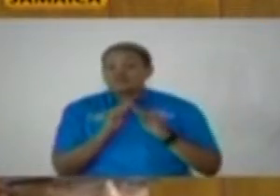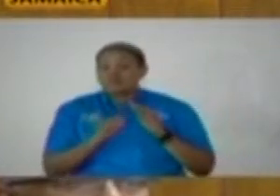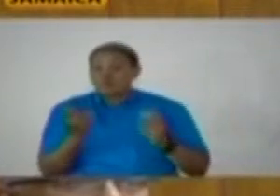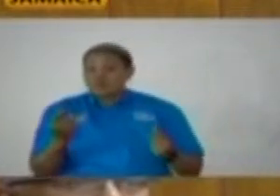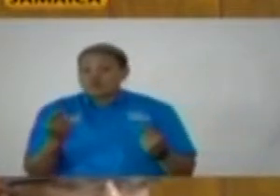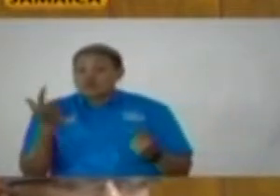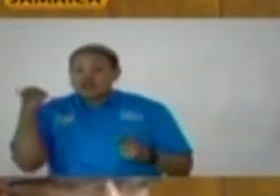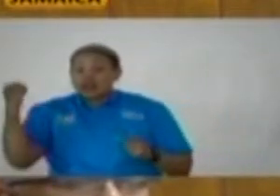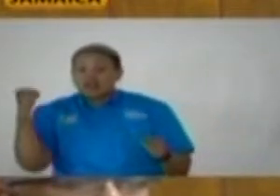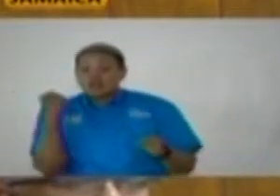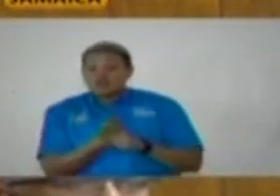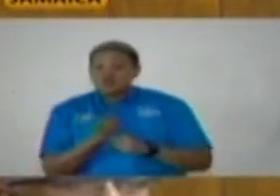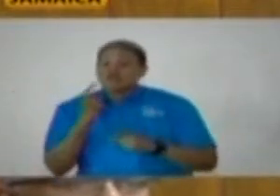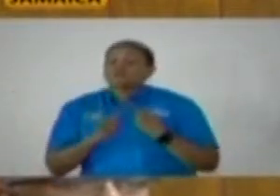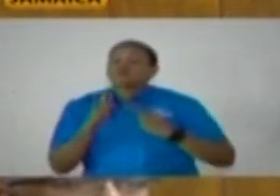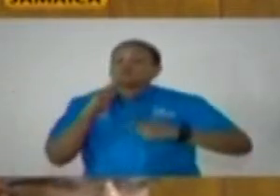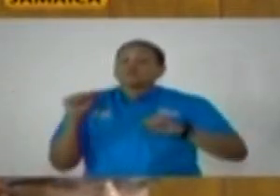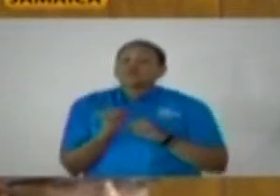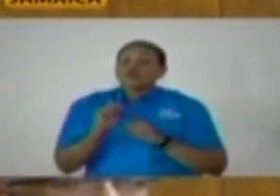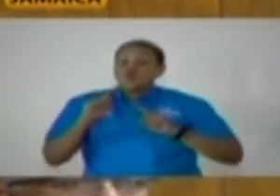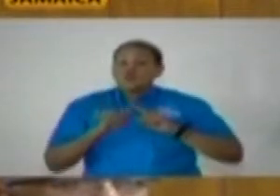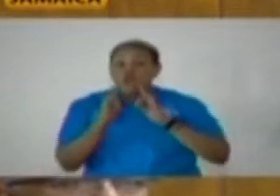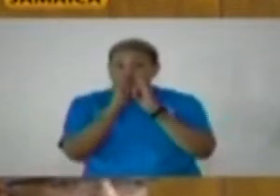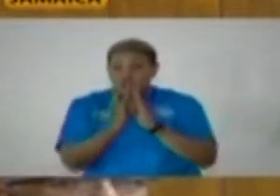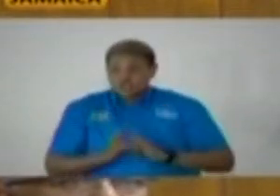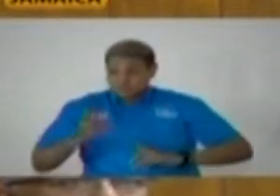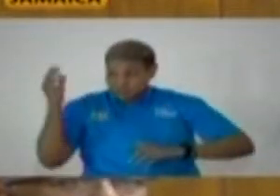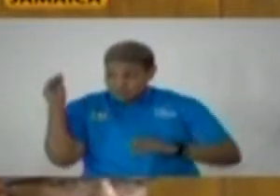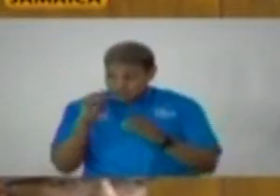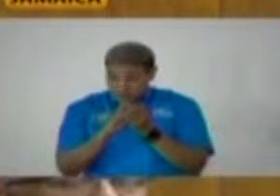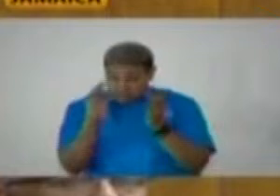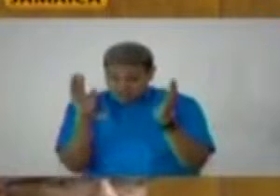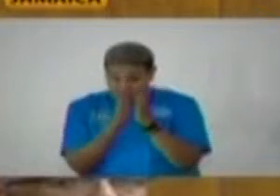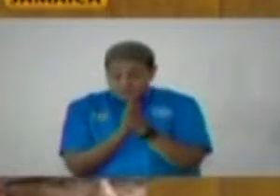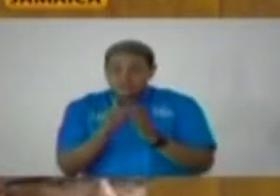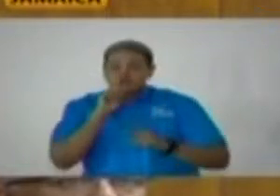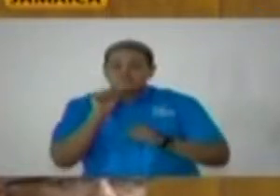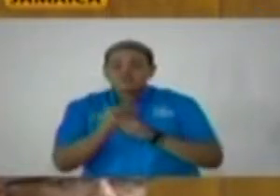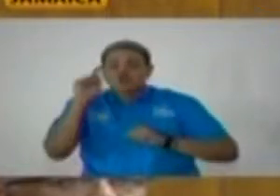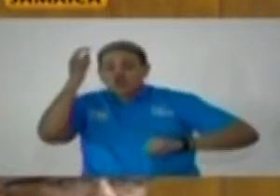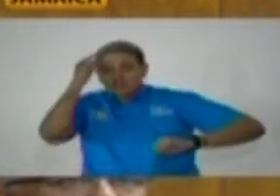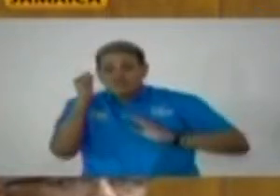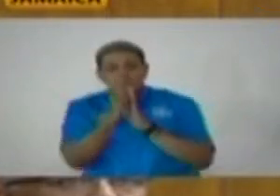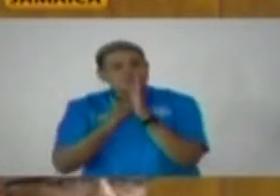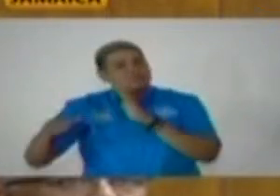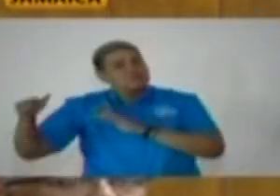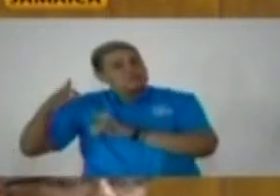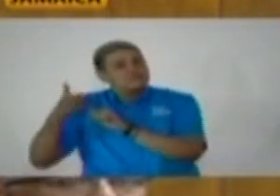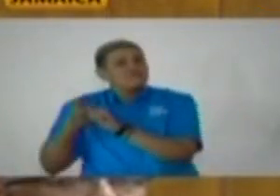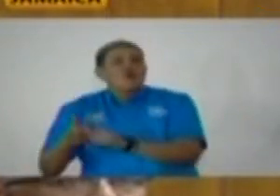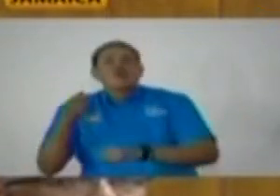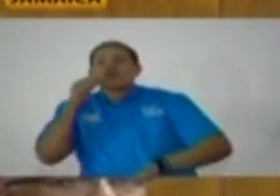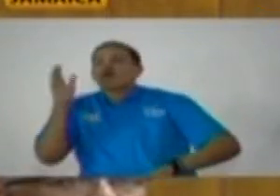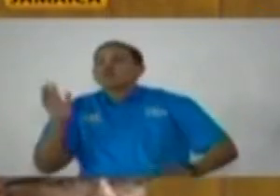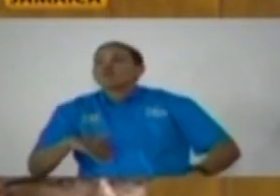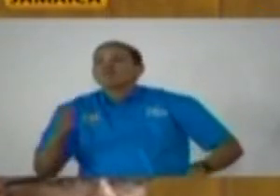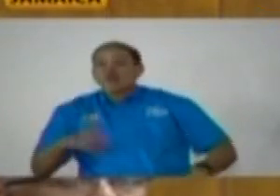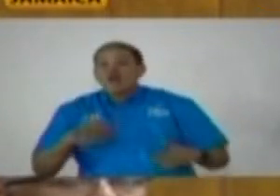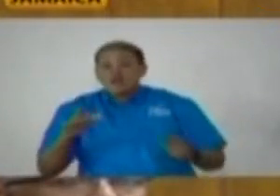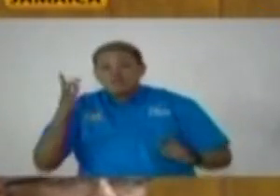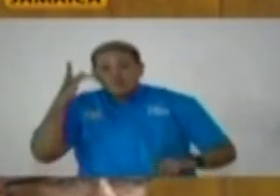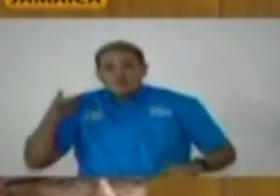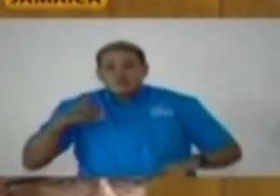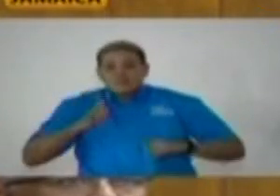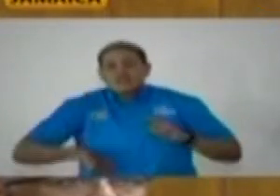from last year and ensure when the adjustment is made that at least the government agencies are dealing with it. Because we